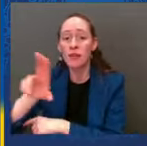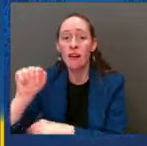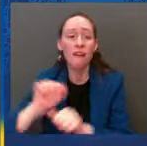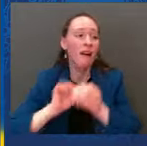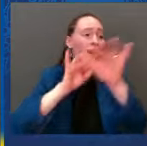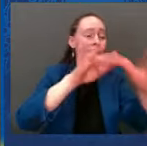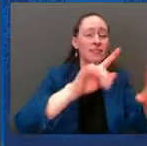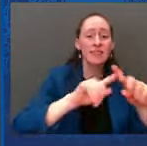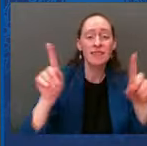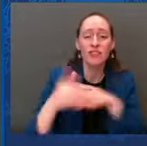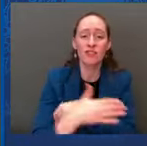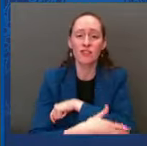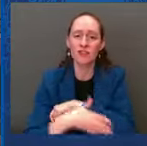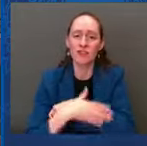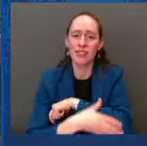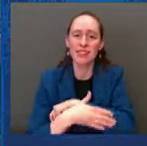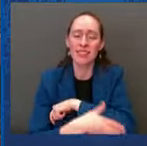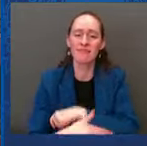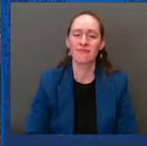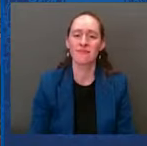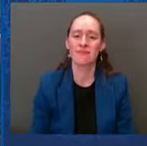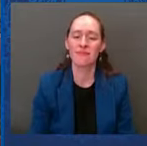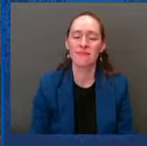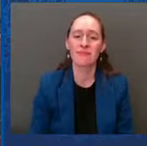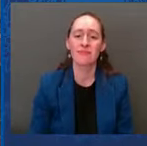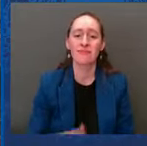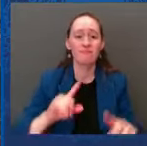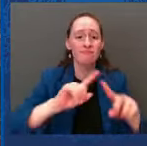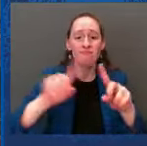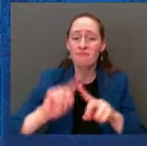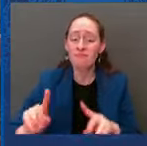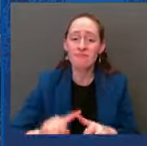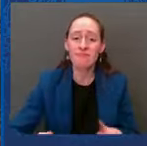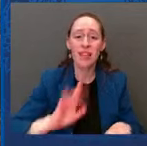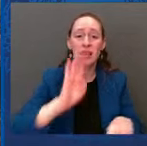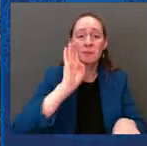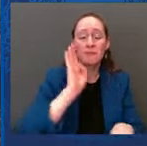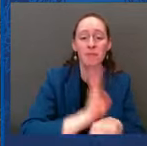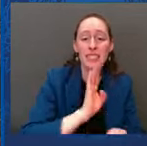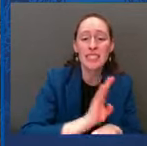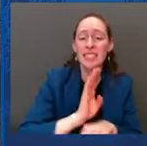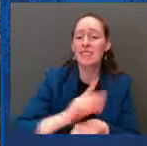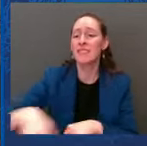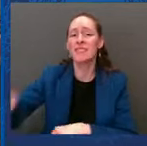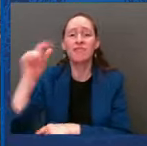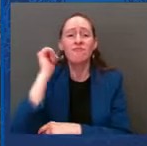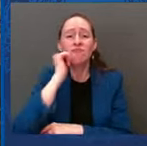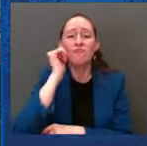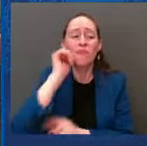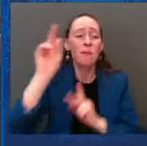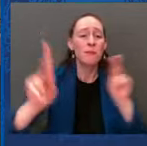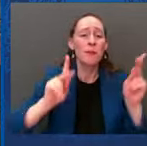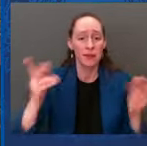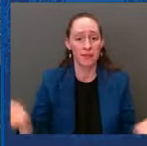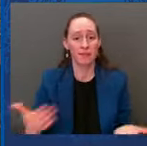civil society, cultural leaders, including the First Lady of Poland, who is here tonight, have led with the heart and